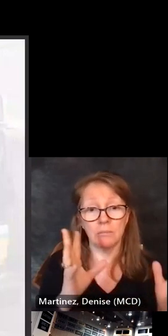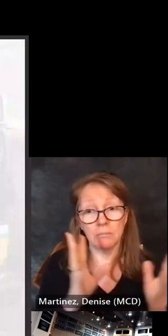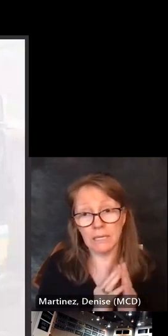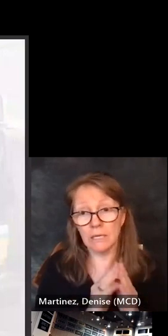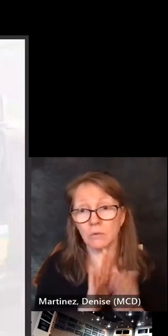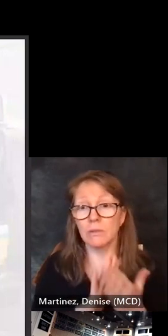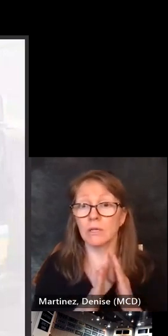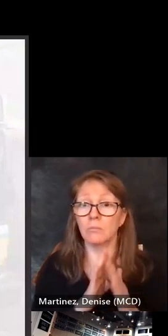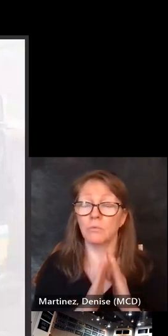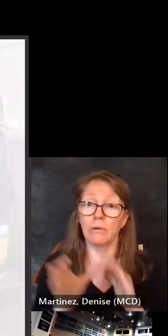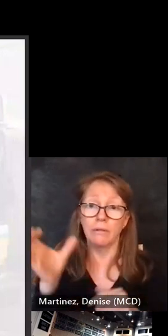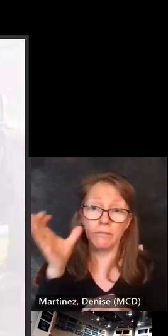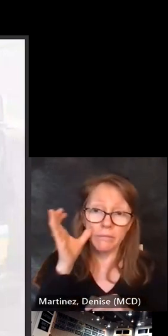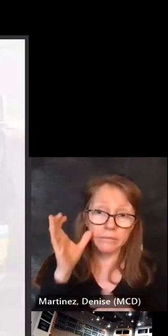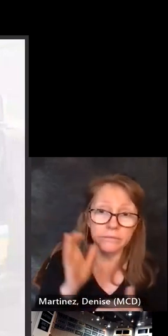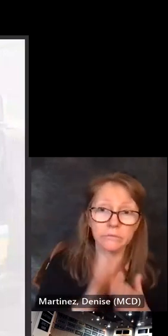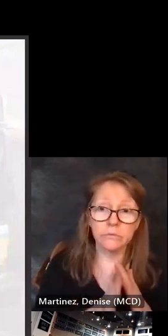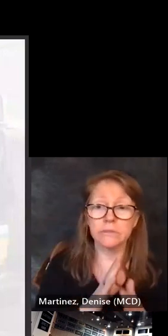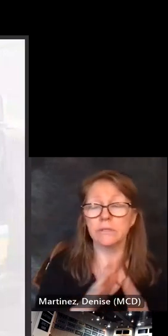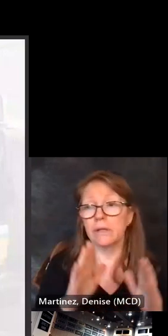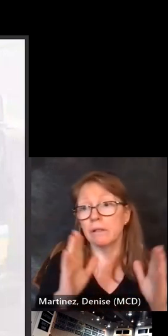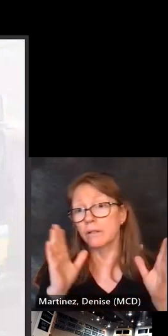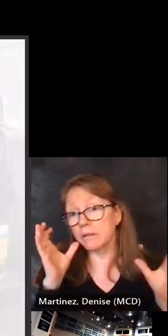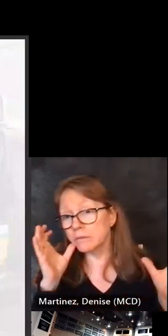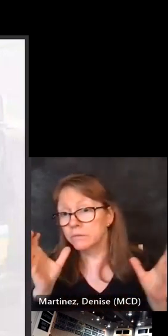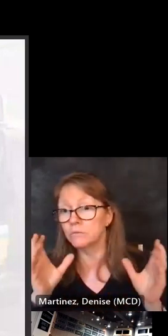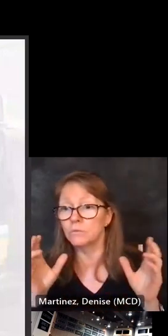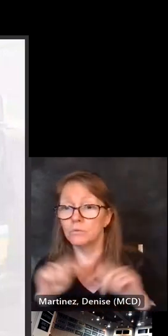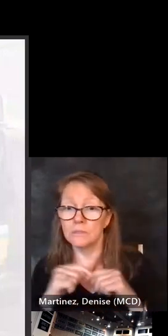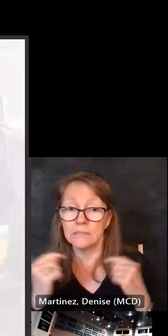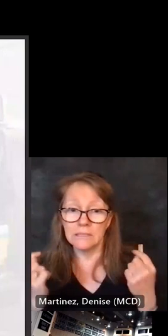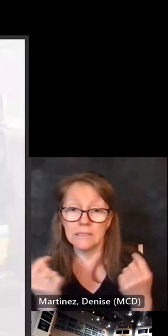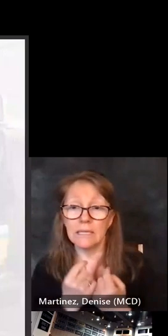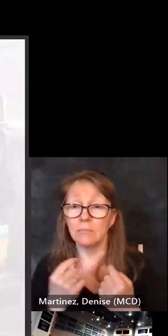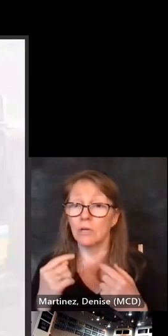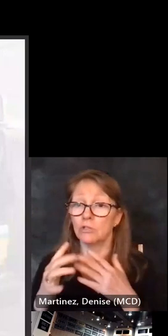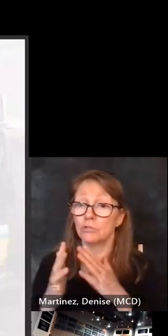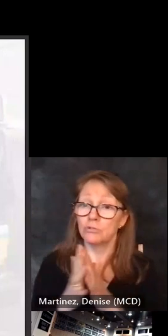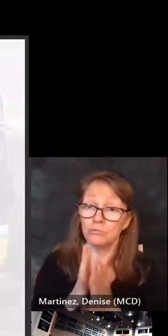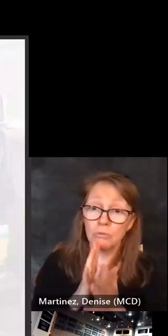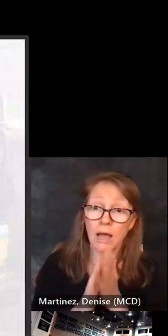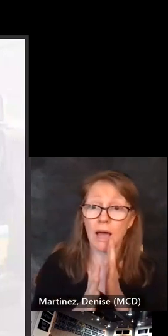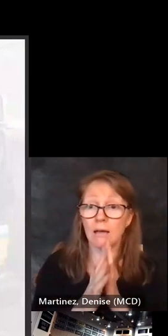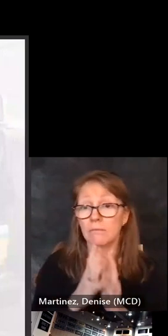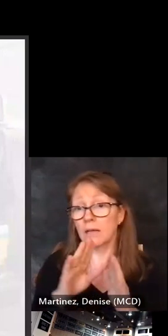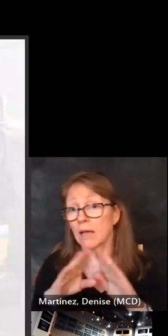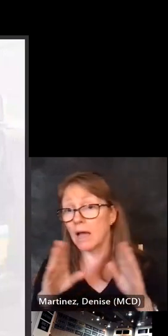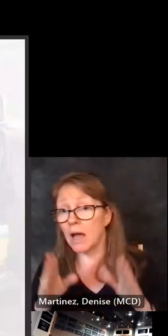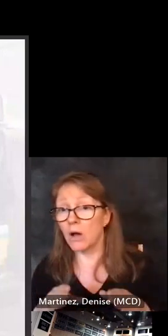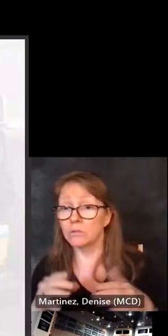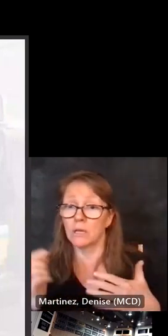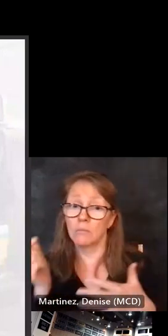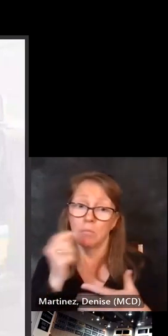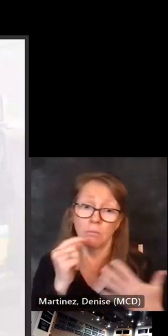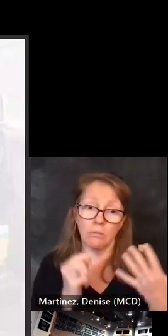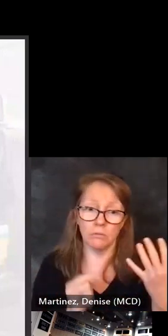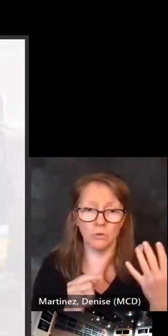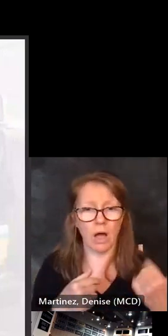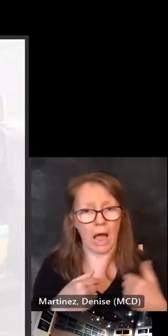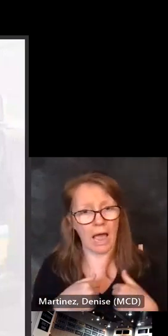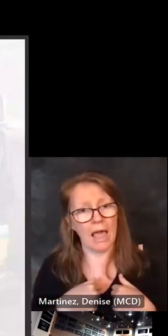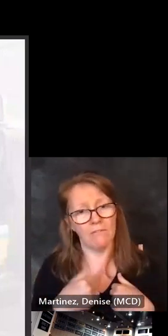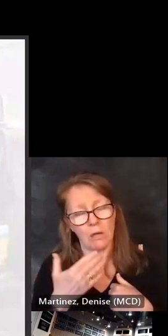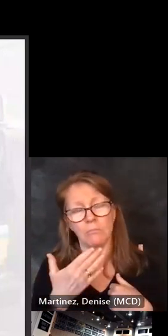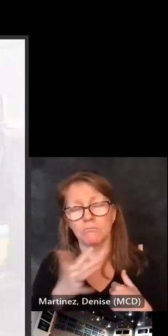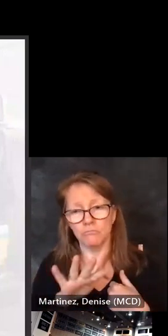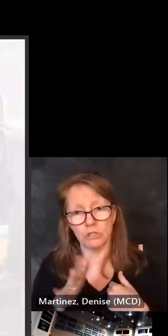negotiations between the city and the T, dealing with land use, traffic, all kinds of stuff like that. So I have a pretty good idea of what I'm